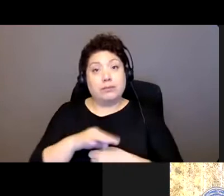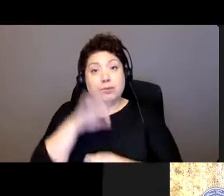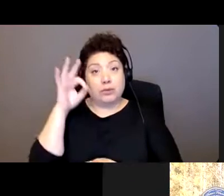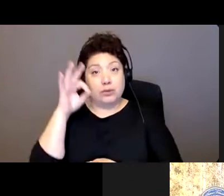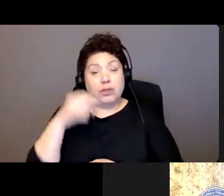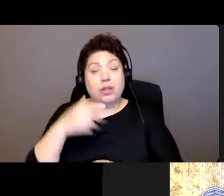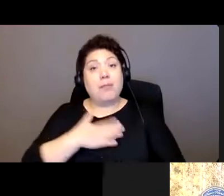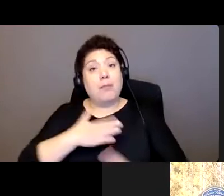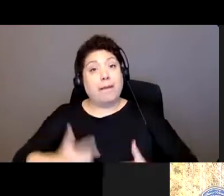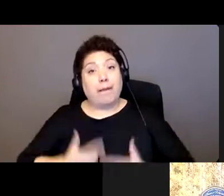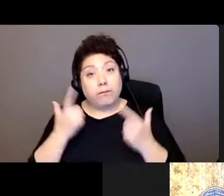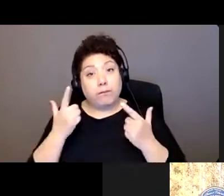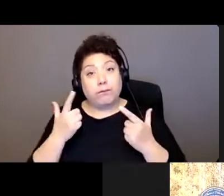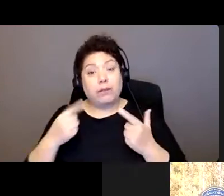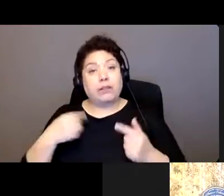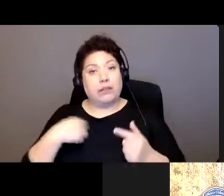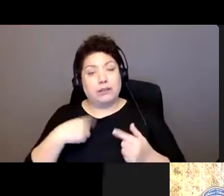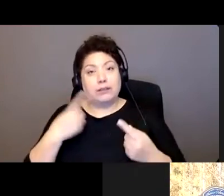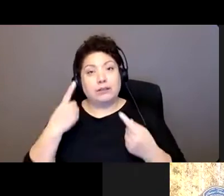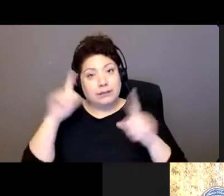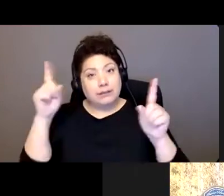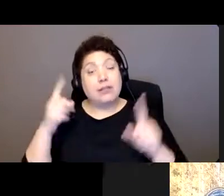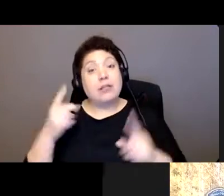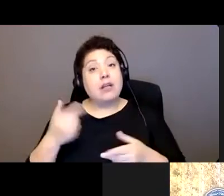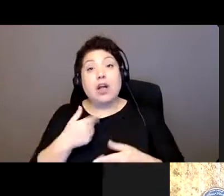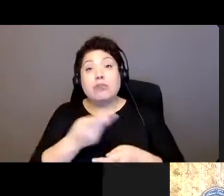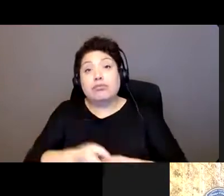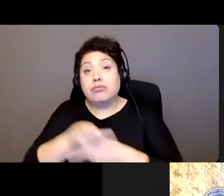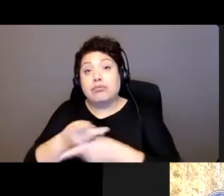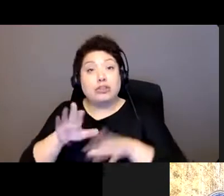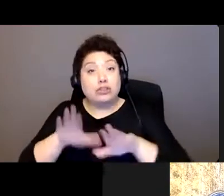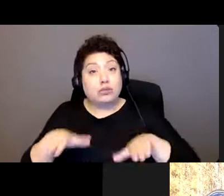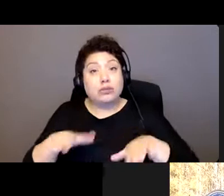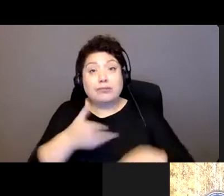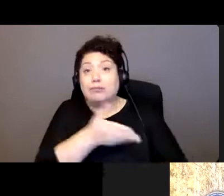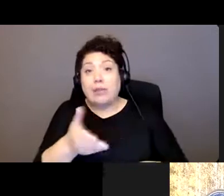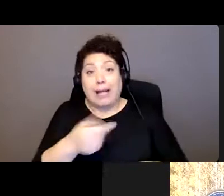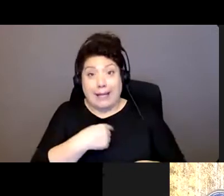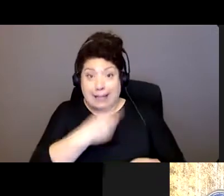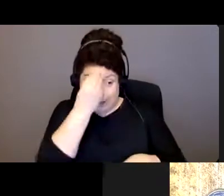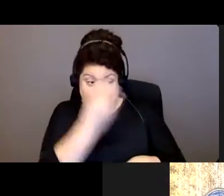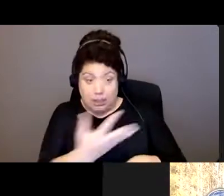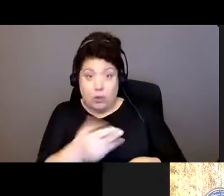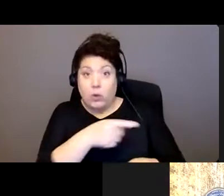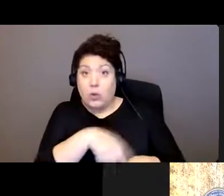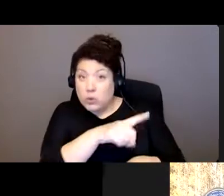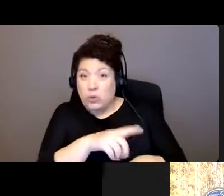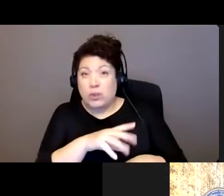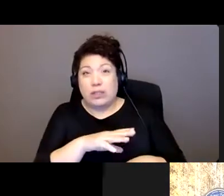into. And when I raised kids, I never once told my kids that they were different and